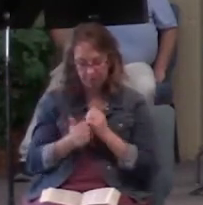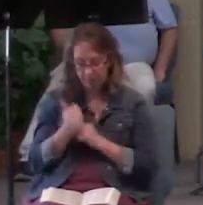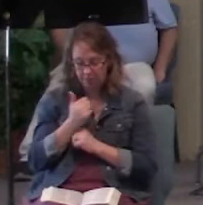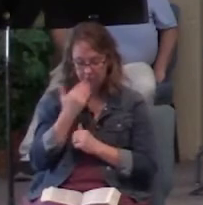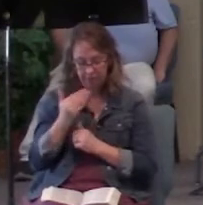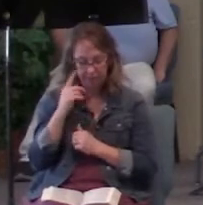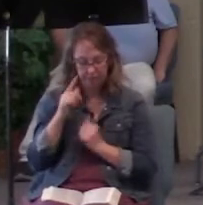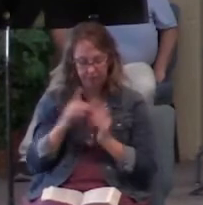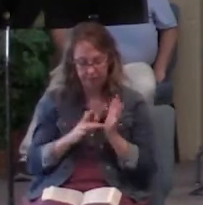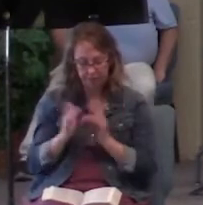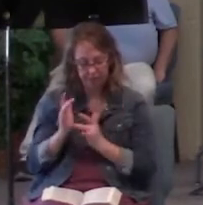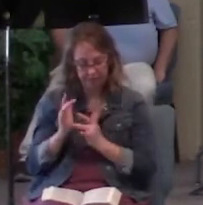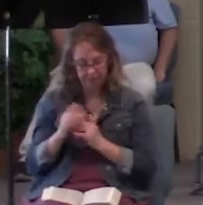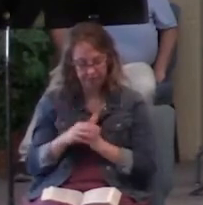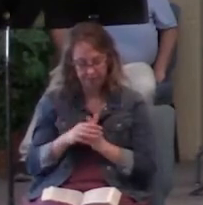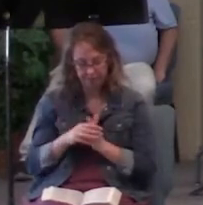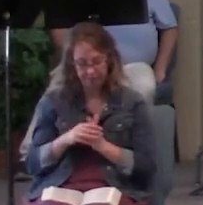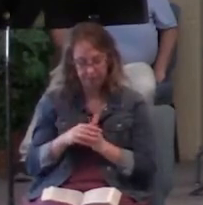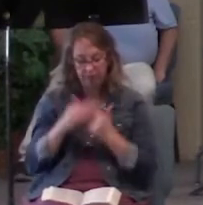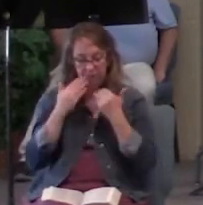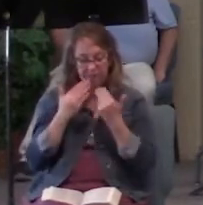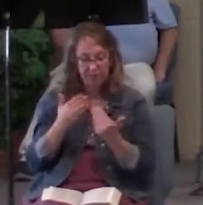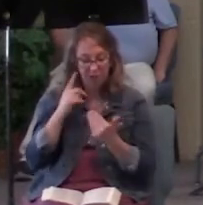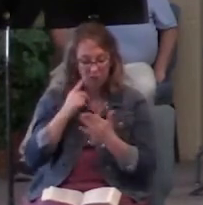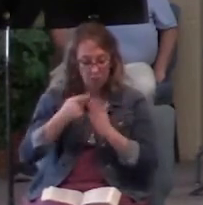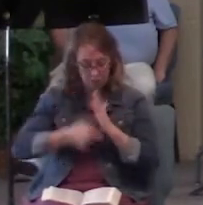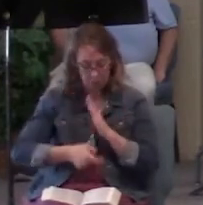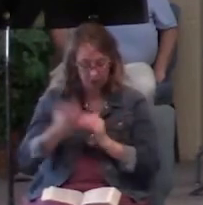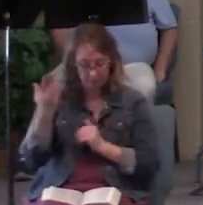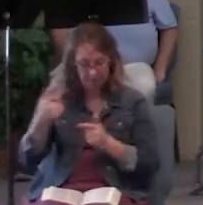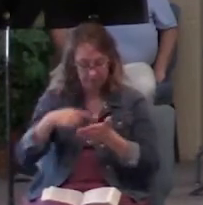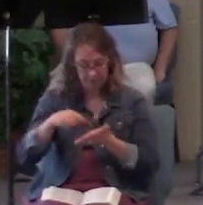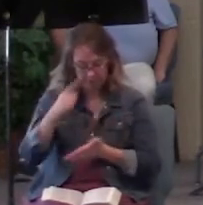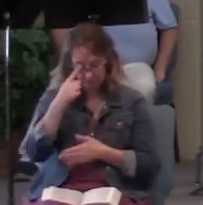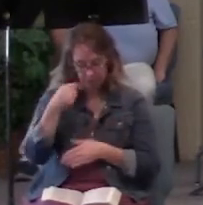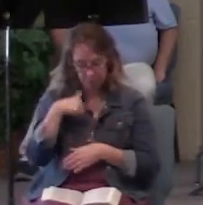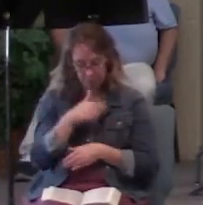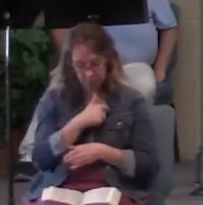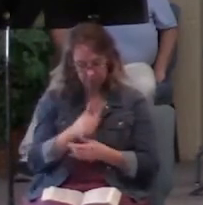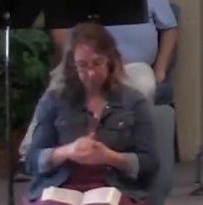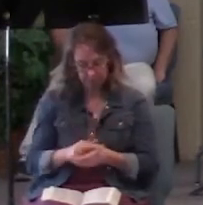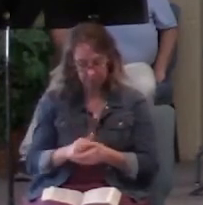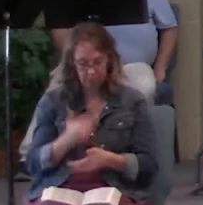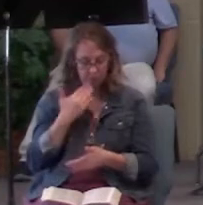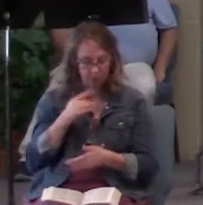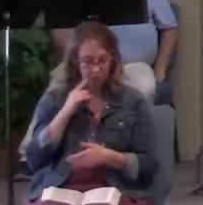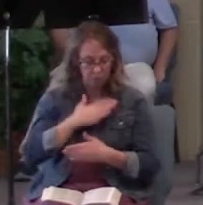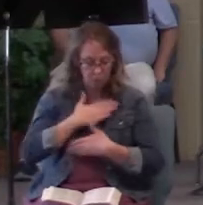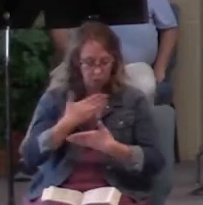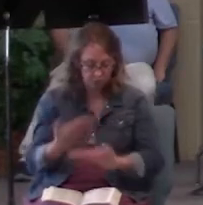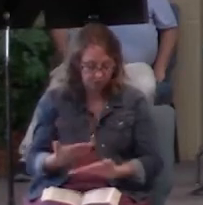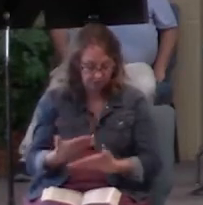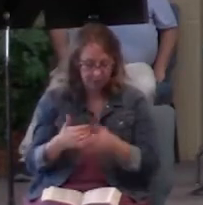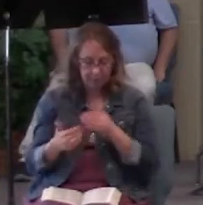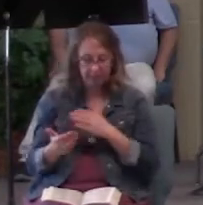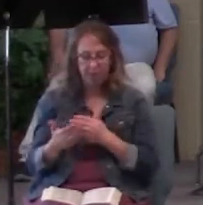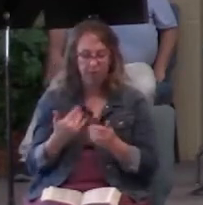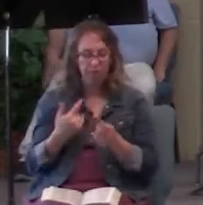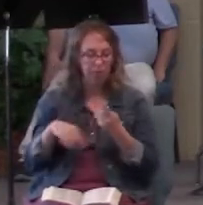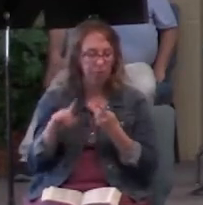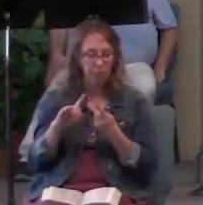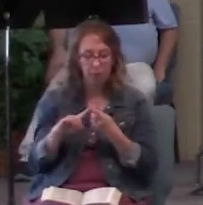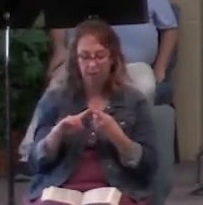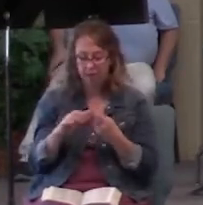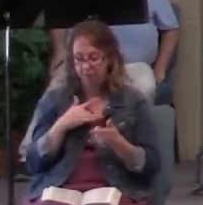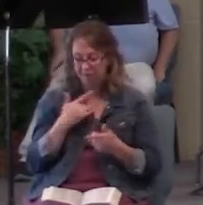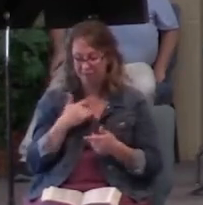Jesus. Thank You for the price that He paid for us. Thank You for His willingness, even when it seemed like